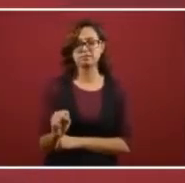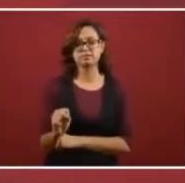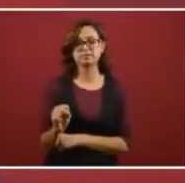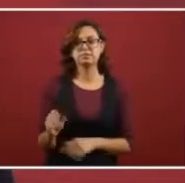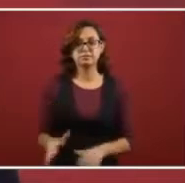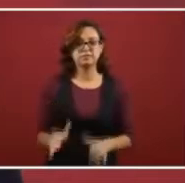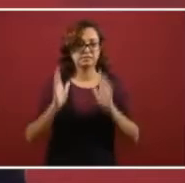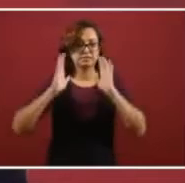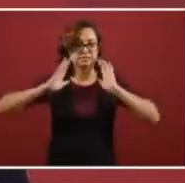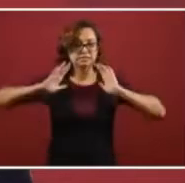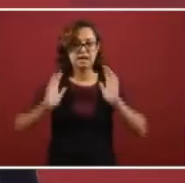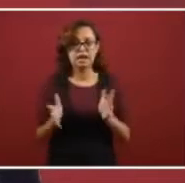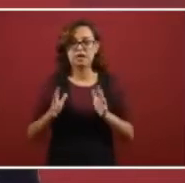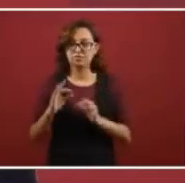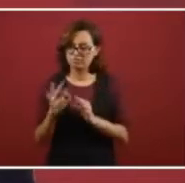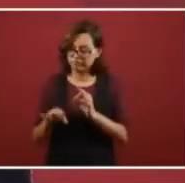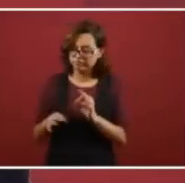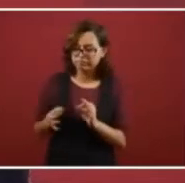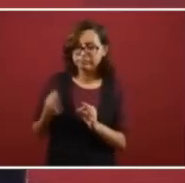or finished consuming